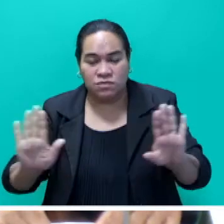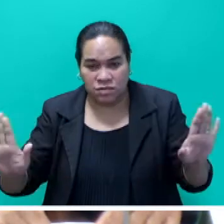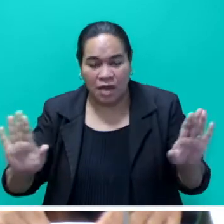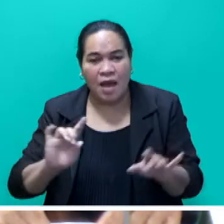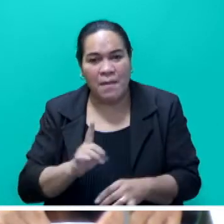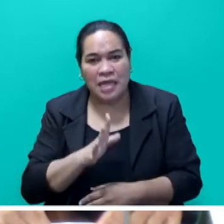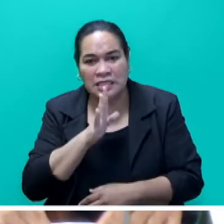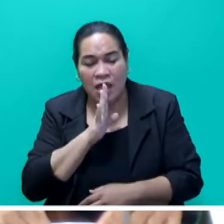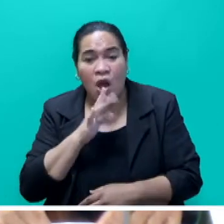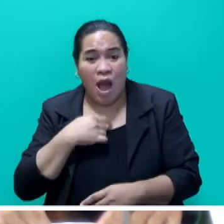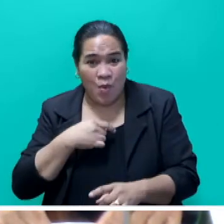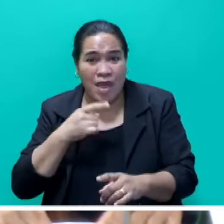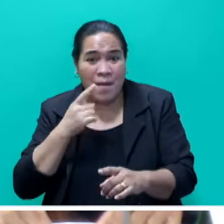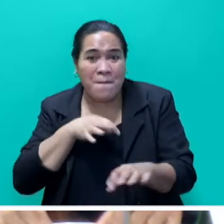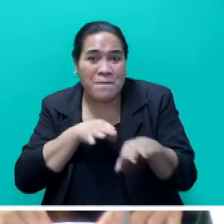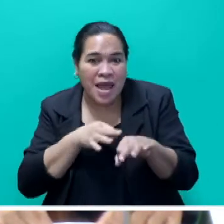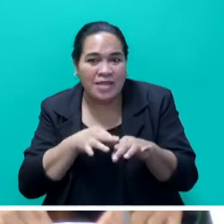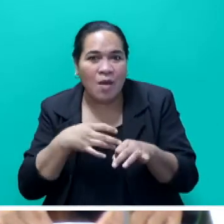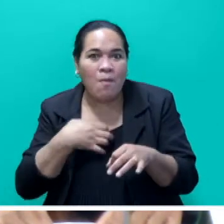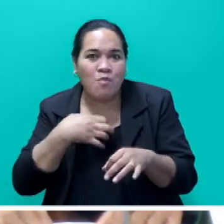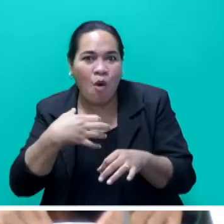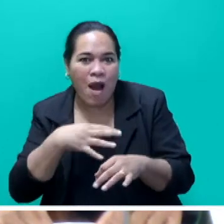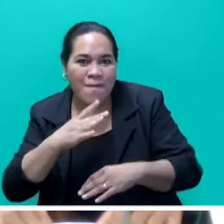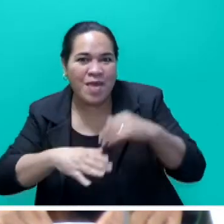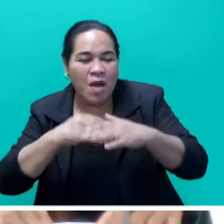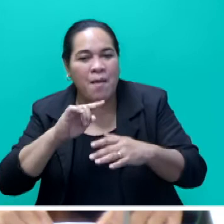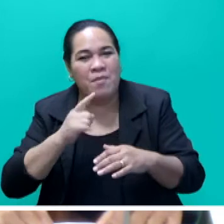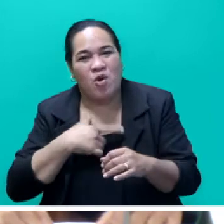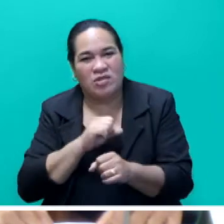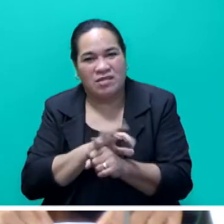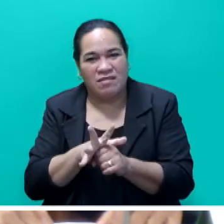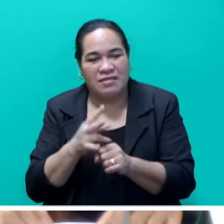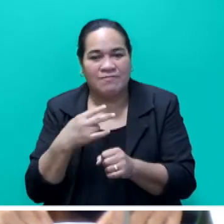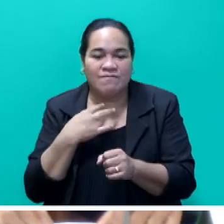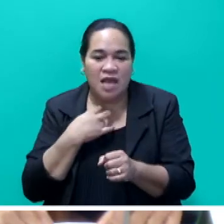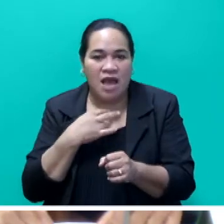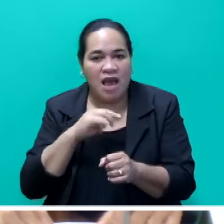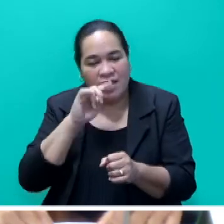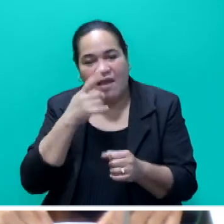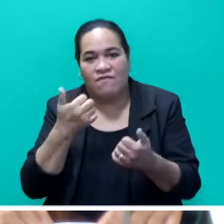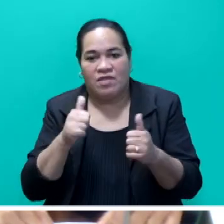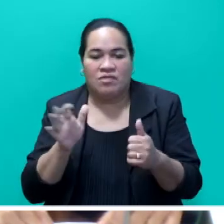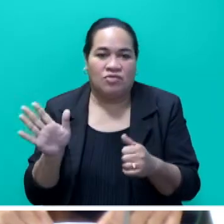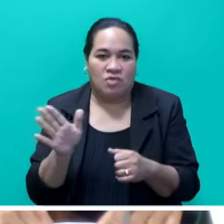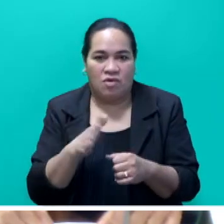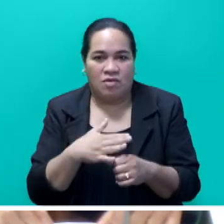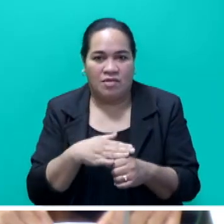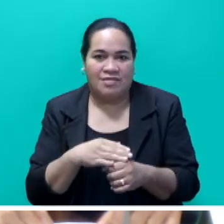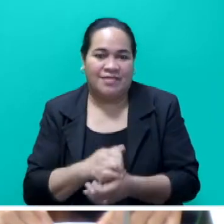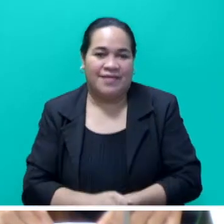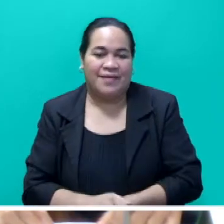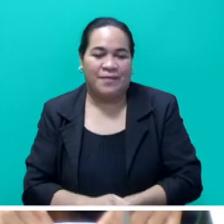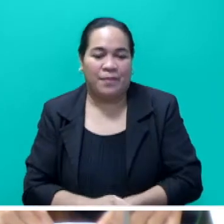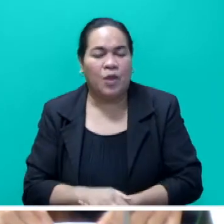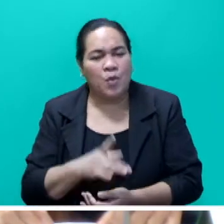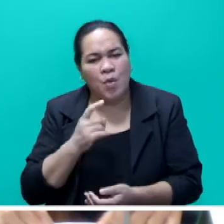our target was more than that, but due to the pandemic, we were not able to complete the targeted number. We were looking